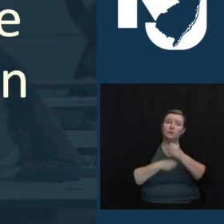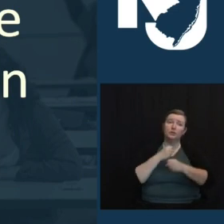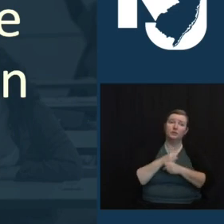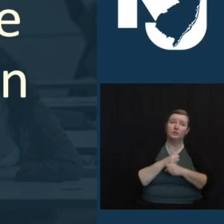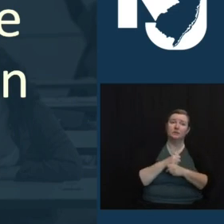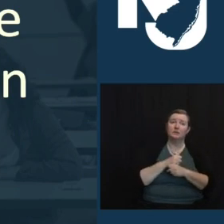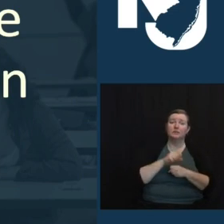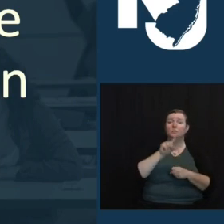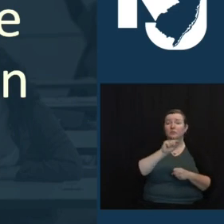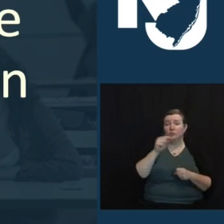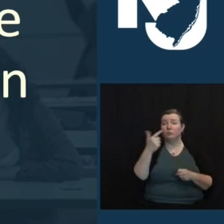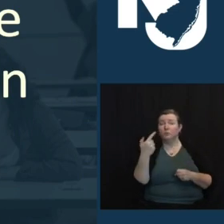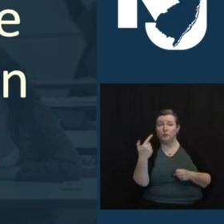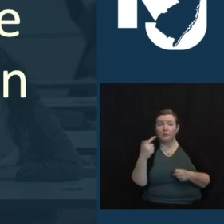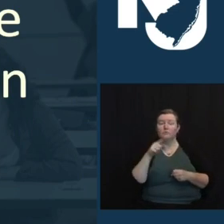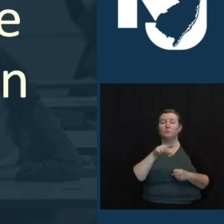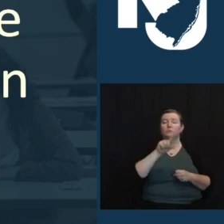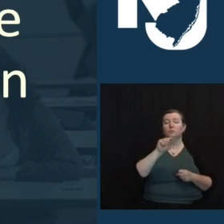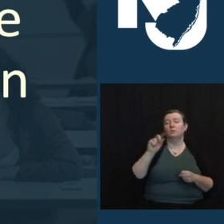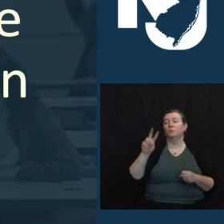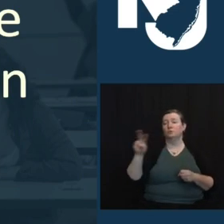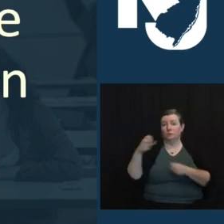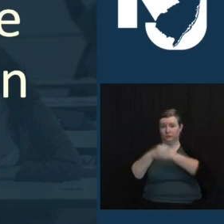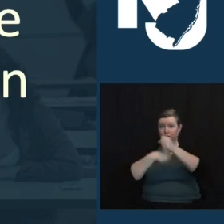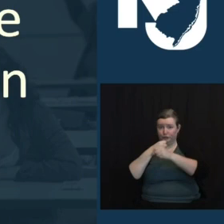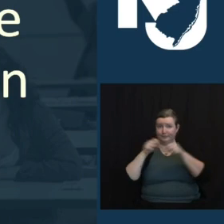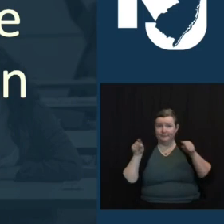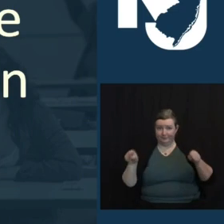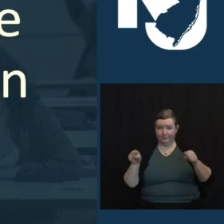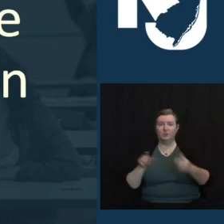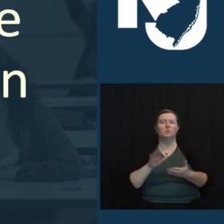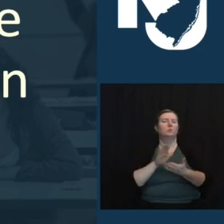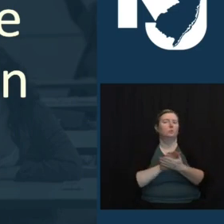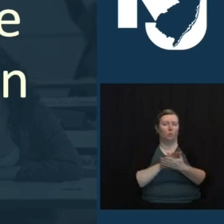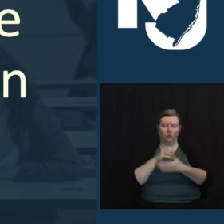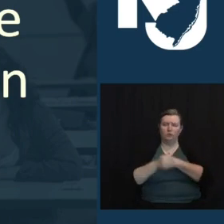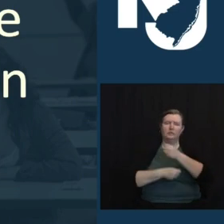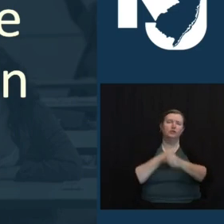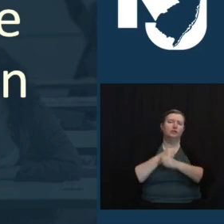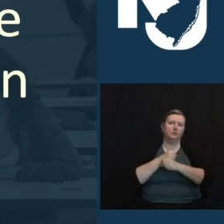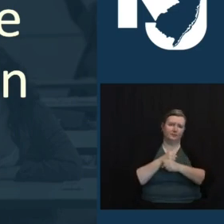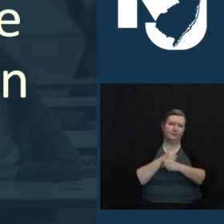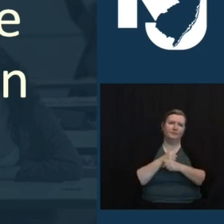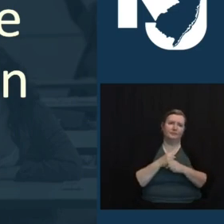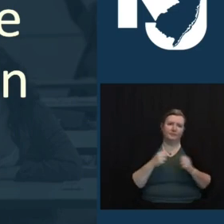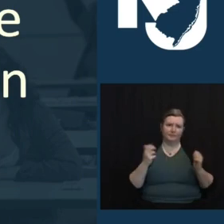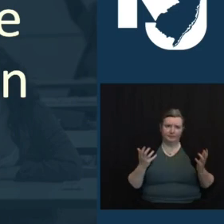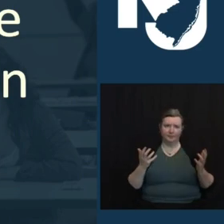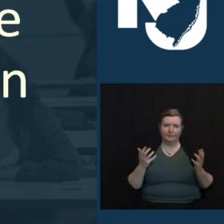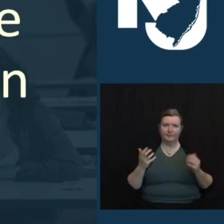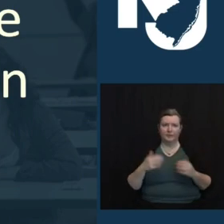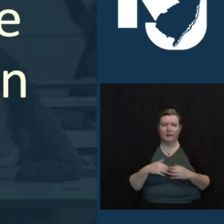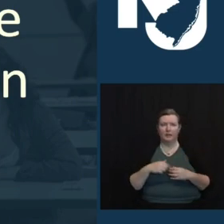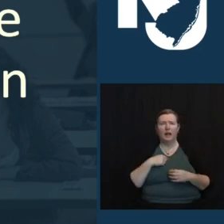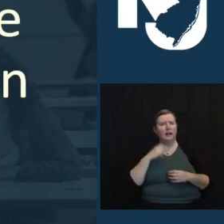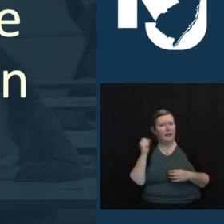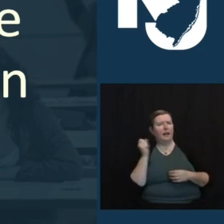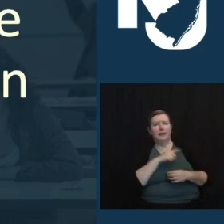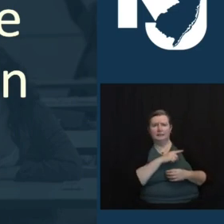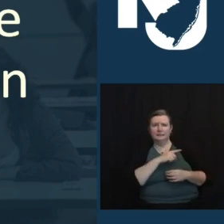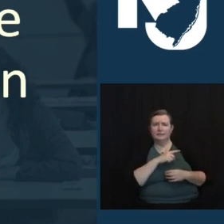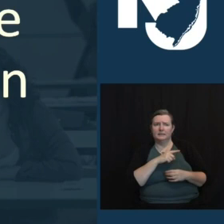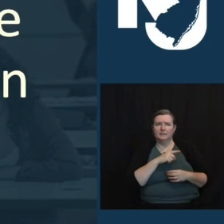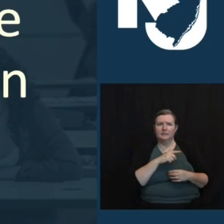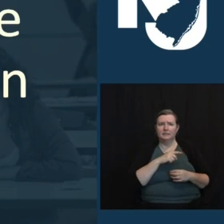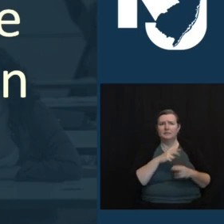2021-2022 academic year. I will ask, if it's okay, Acting Commissioner Alan McMillan to speak more to our efforts to get all